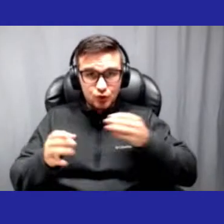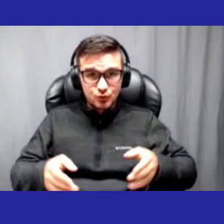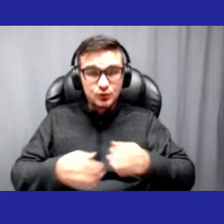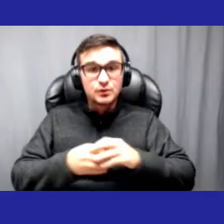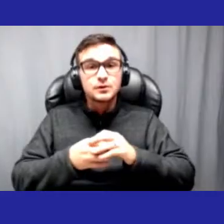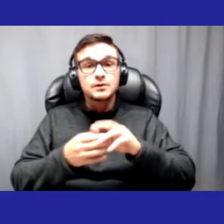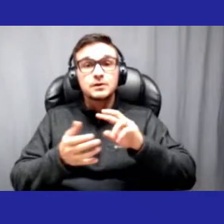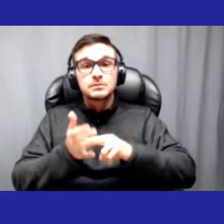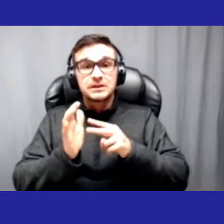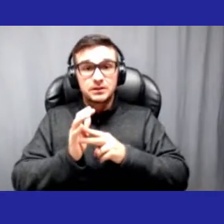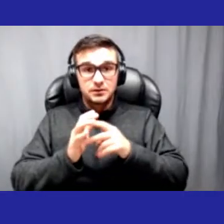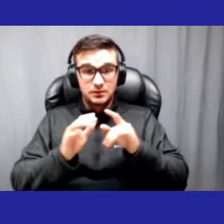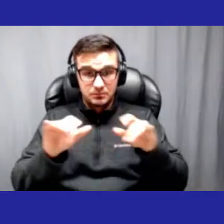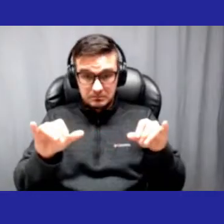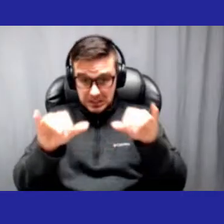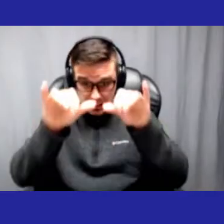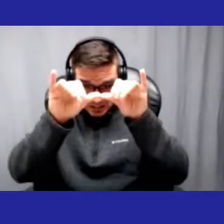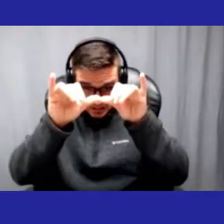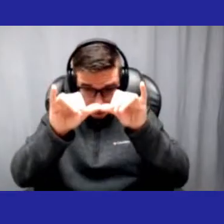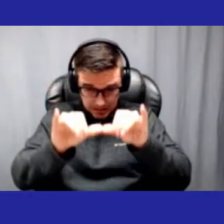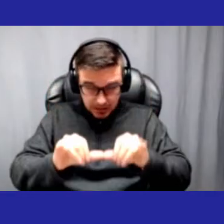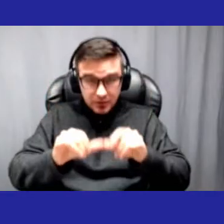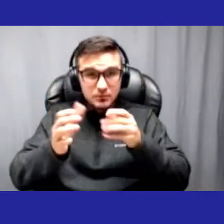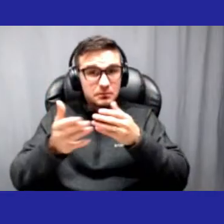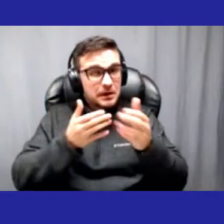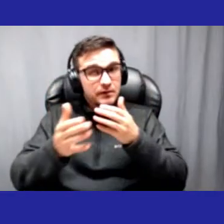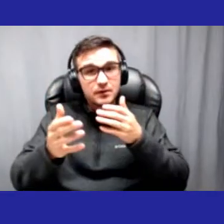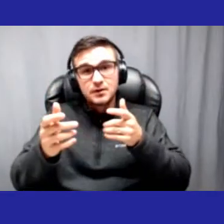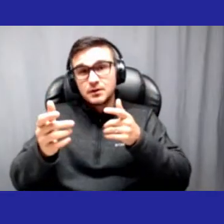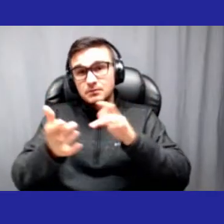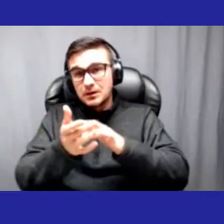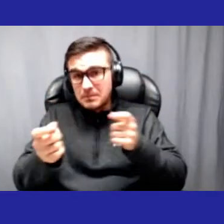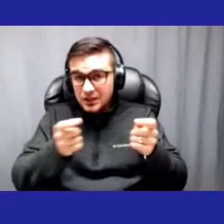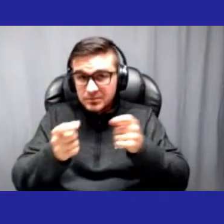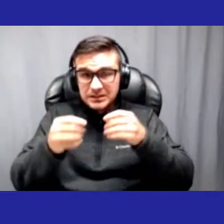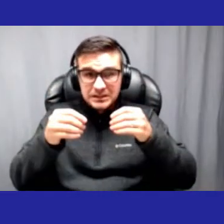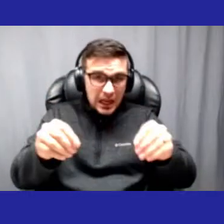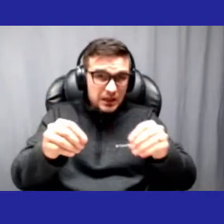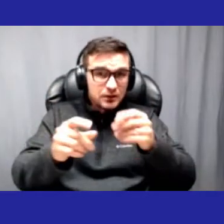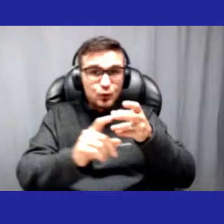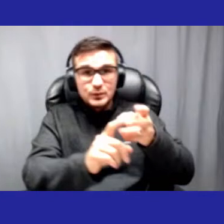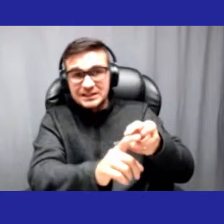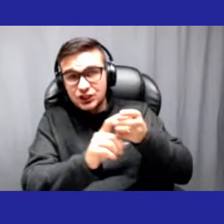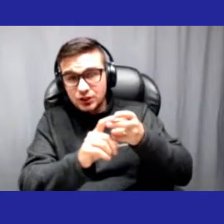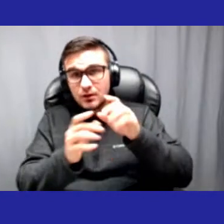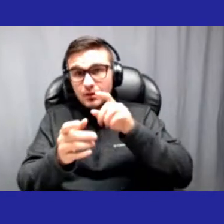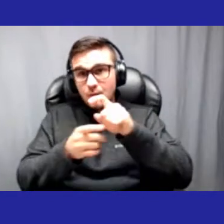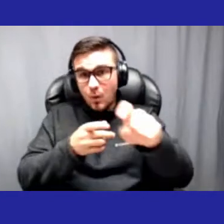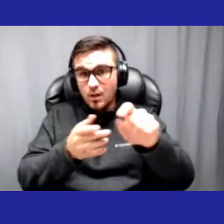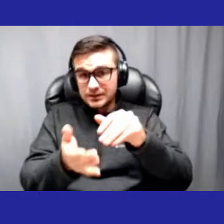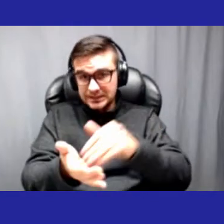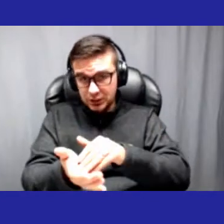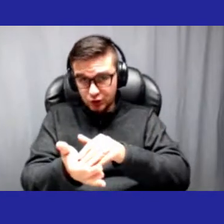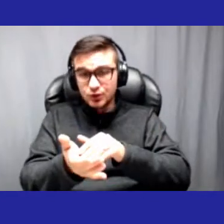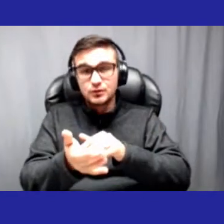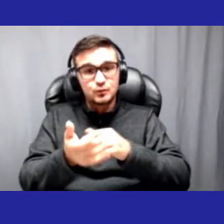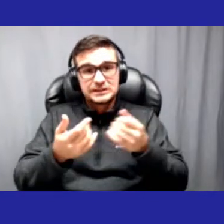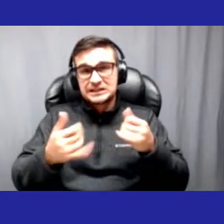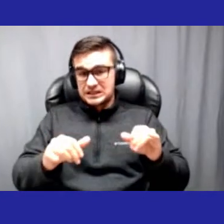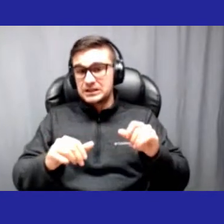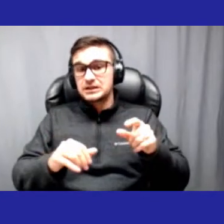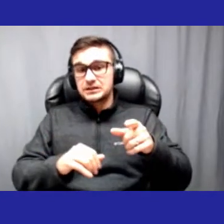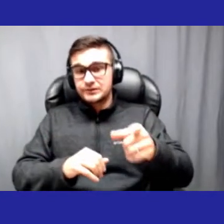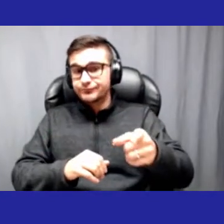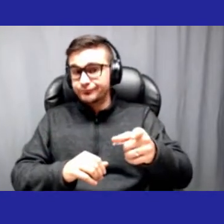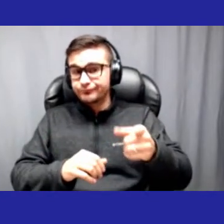board, whether it's medical management, sales, retention, and the call center, we're still doing